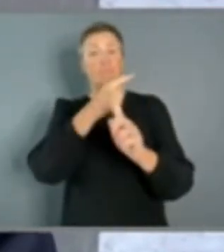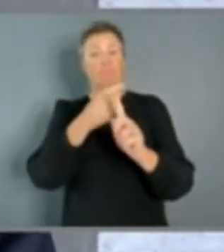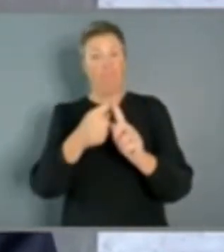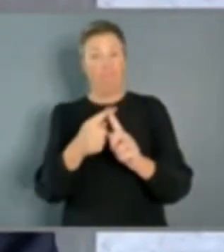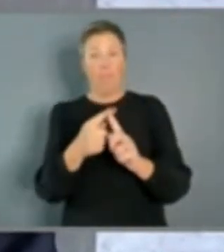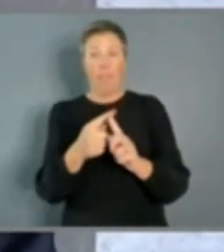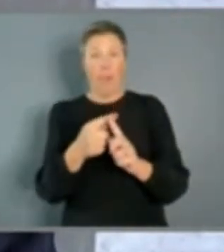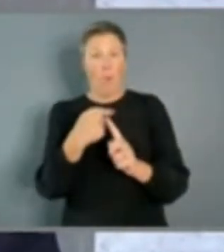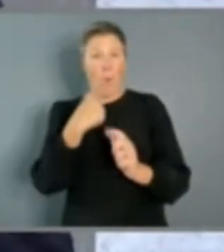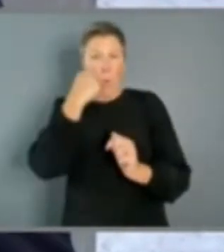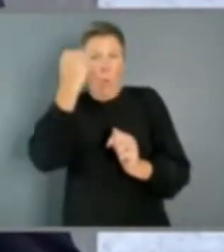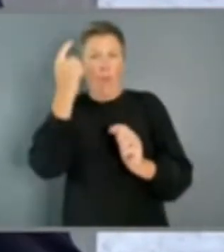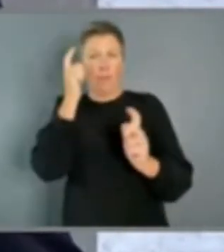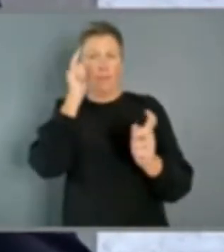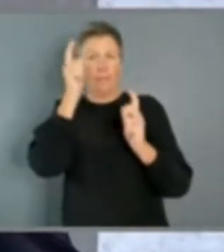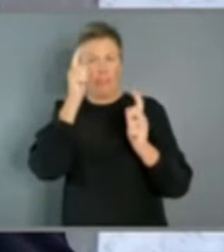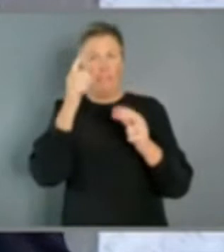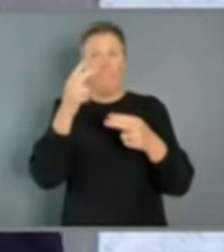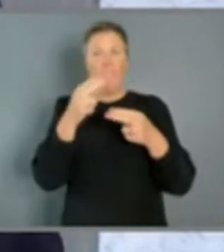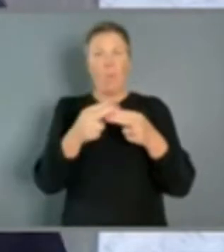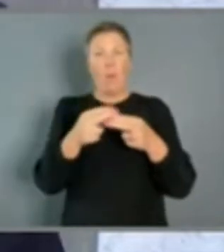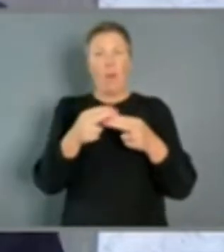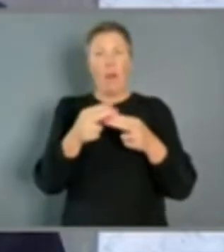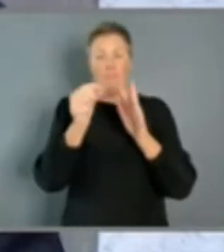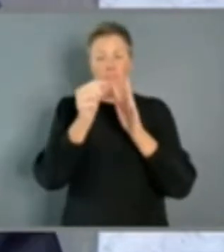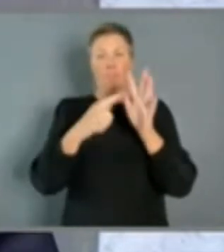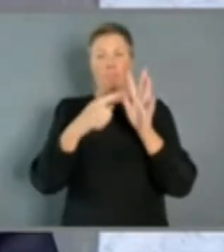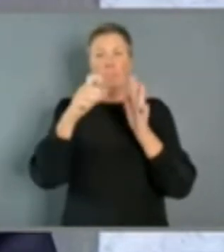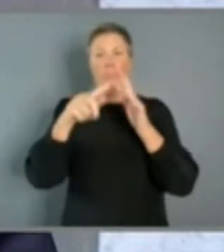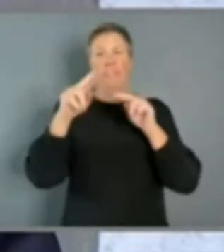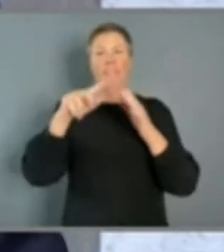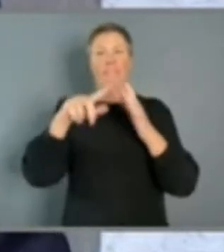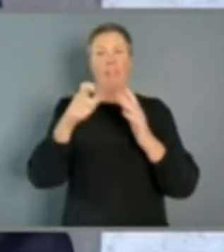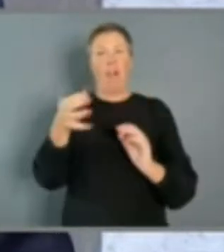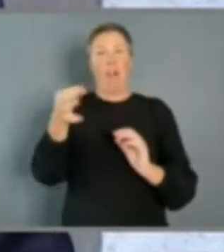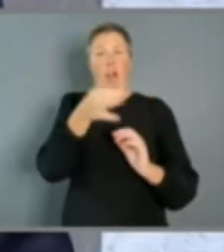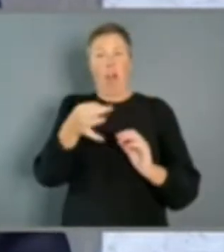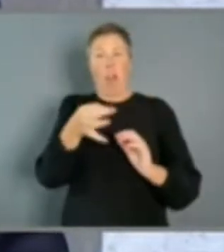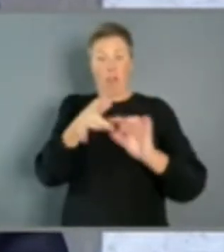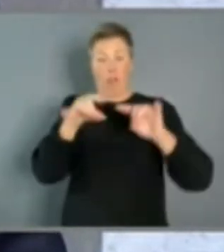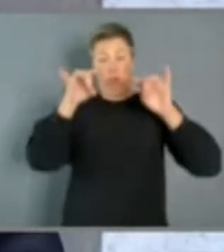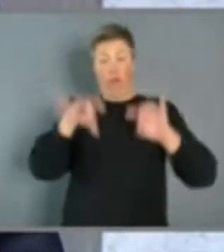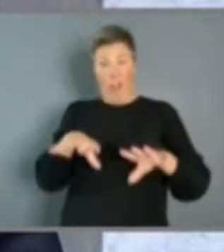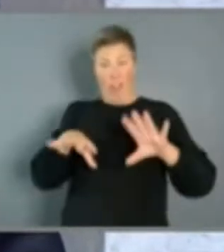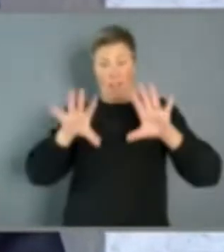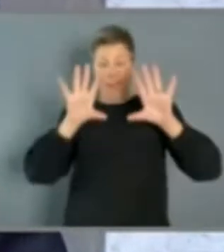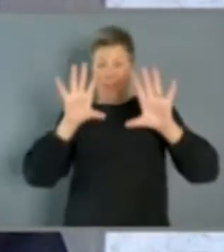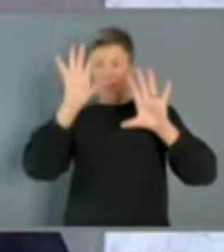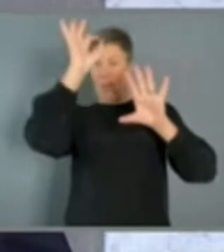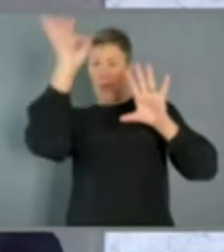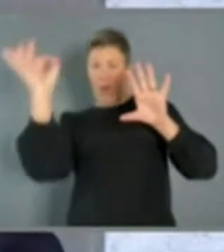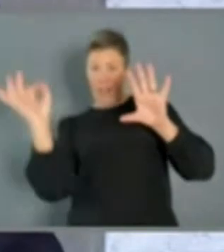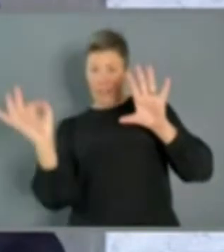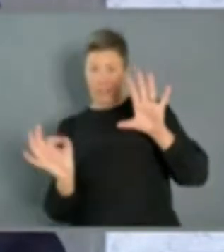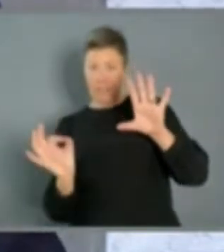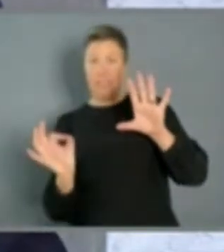extremely concerned for our Pacific family, for our neighbours. And over the course of this last year, the